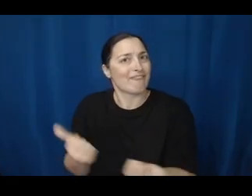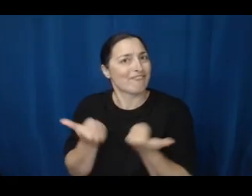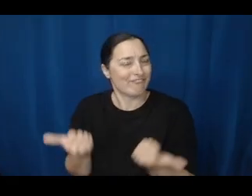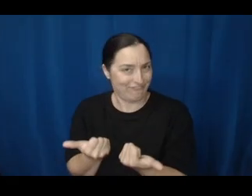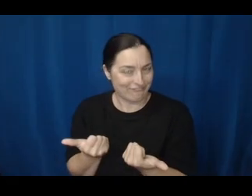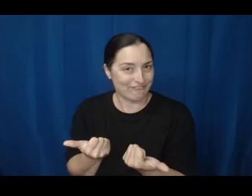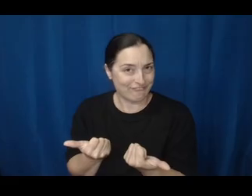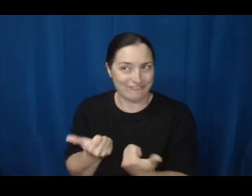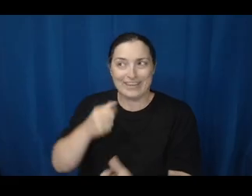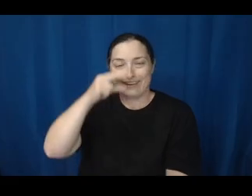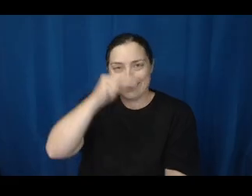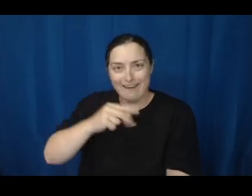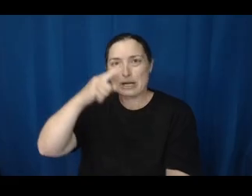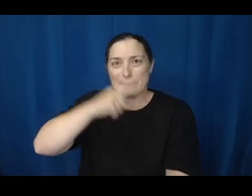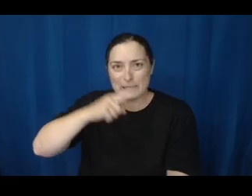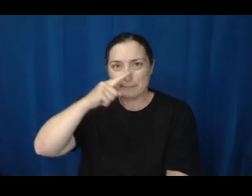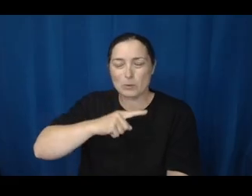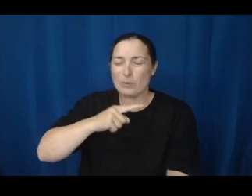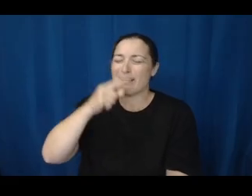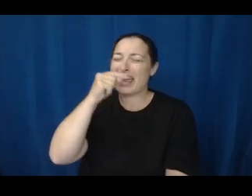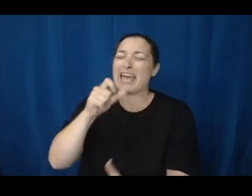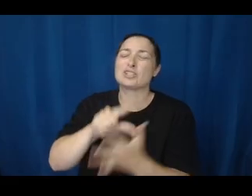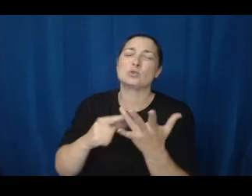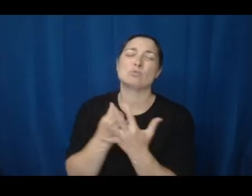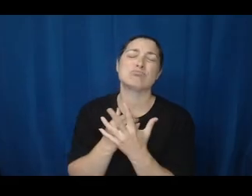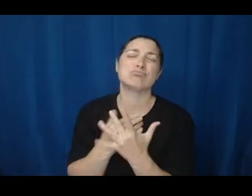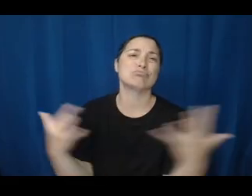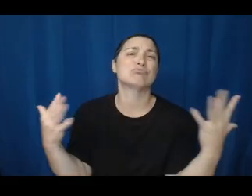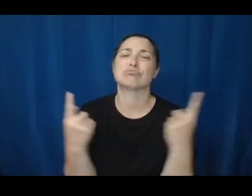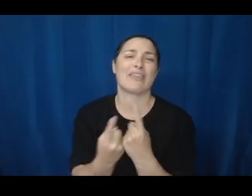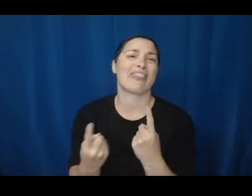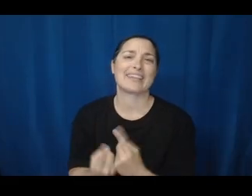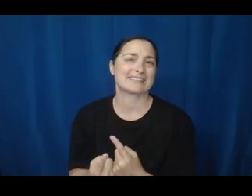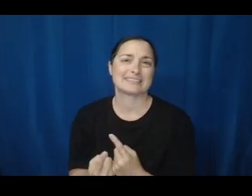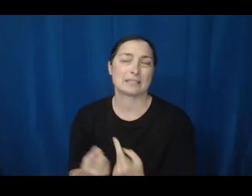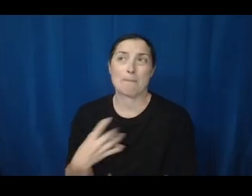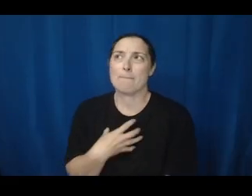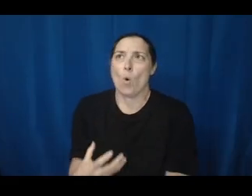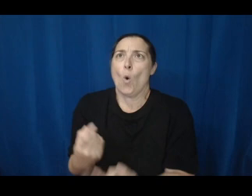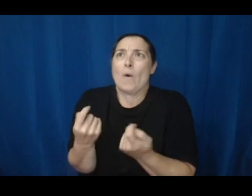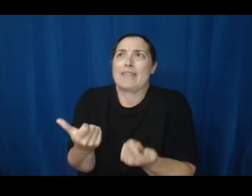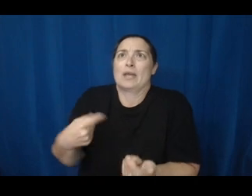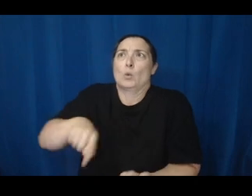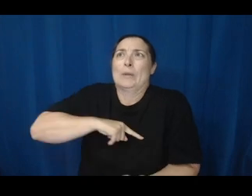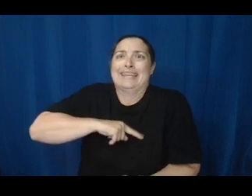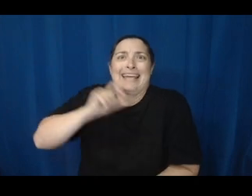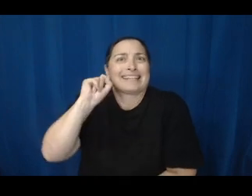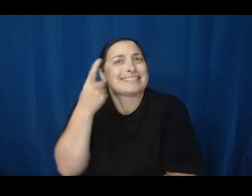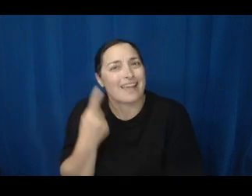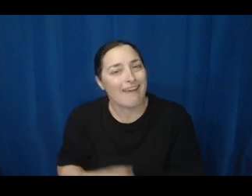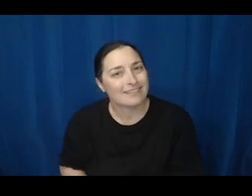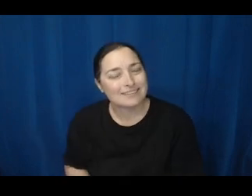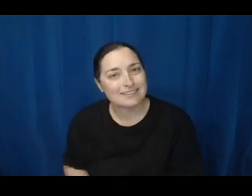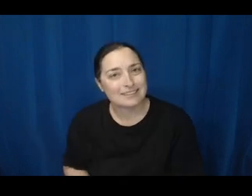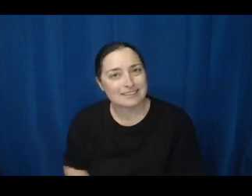These young people are capable of doing many more things that we actually understand. If you take this seriously, then of course it has a world